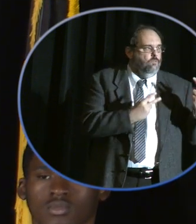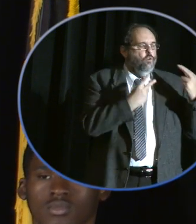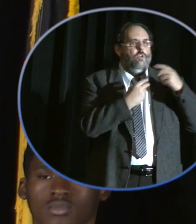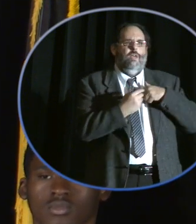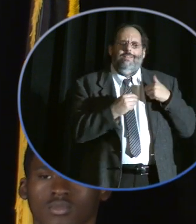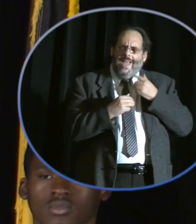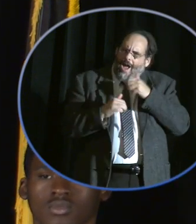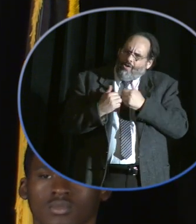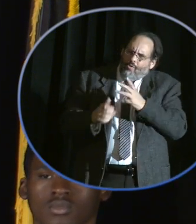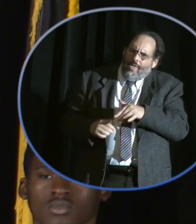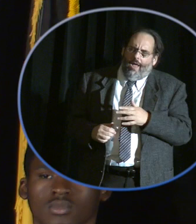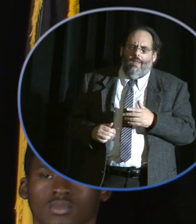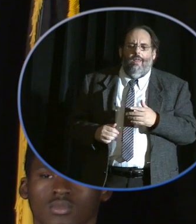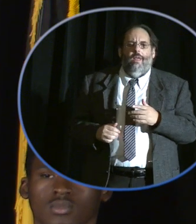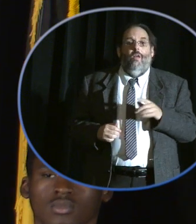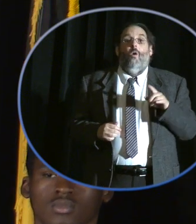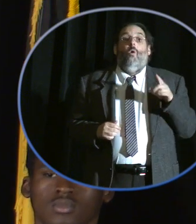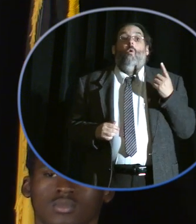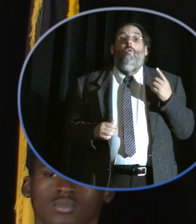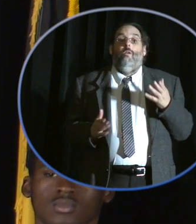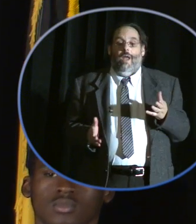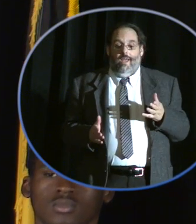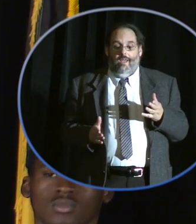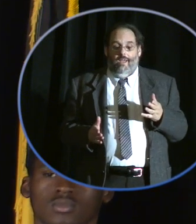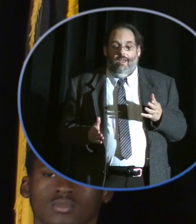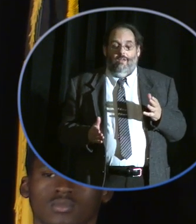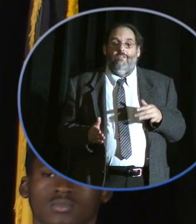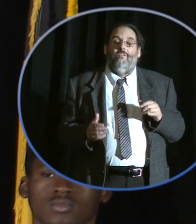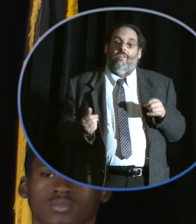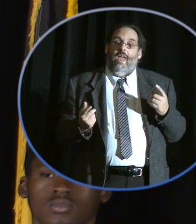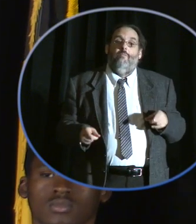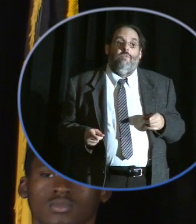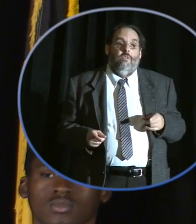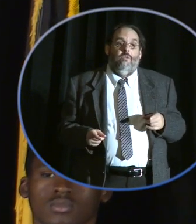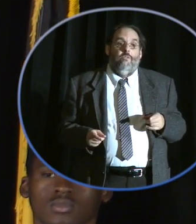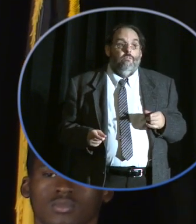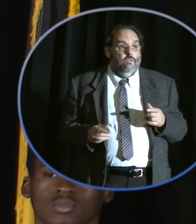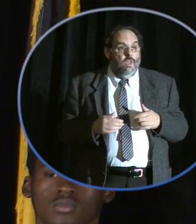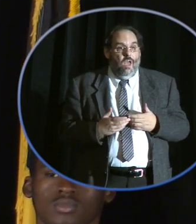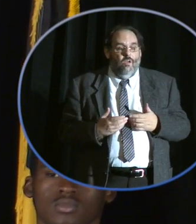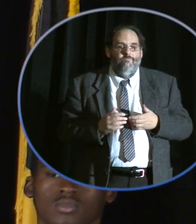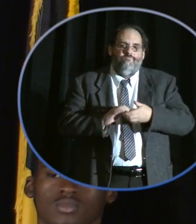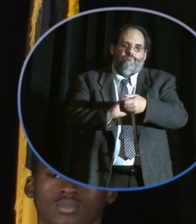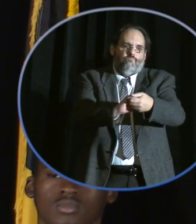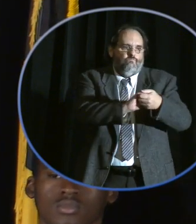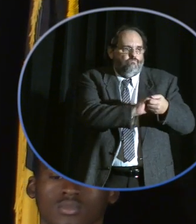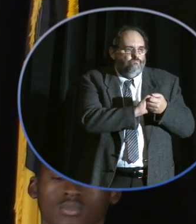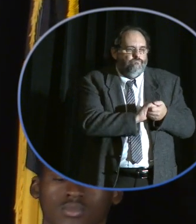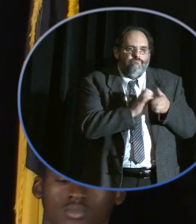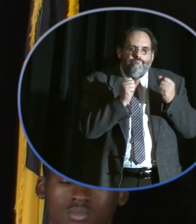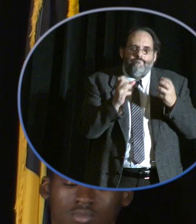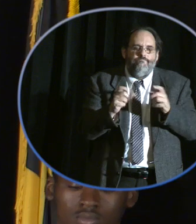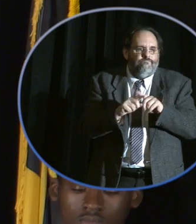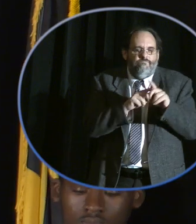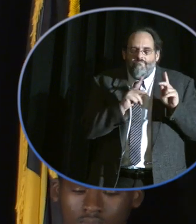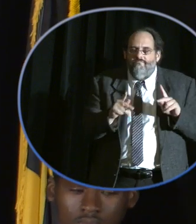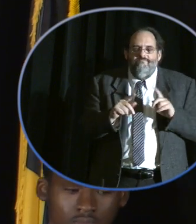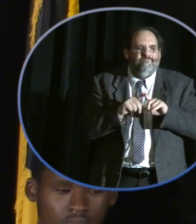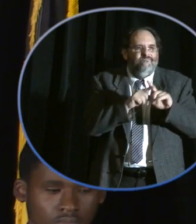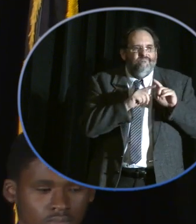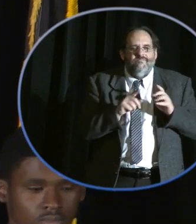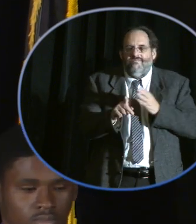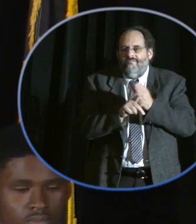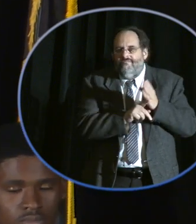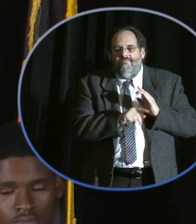said, how did you do that? And the only way in which that could have happened is by collaborating with multiple voices from all walks of